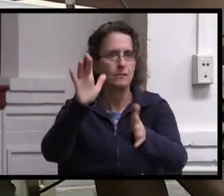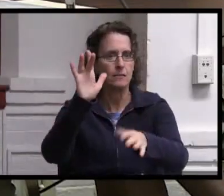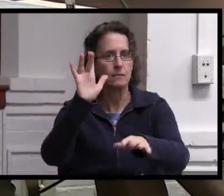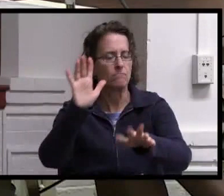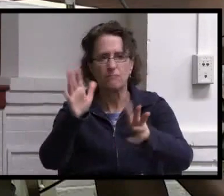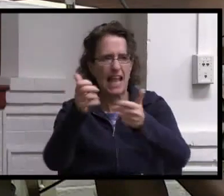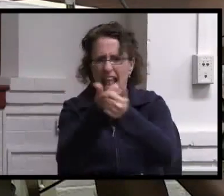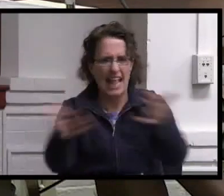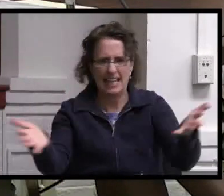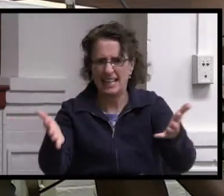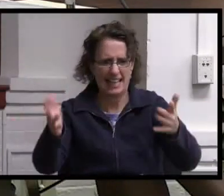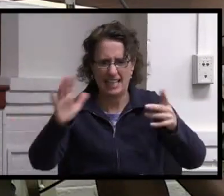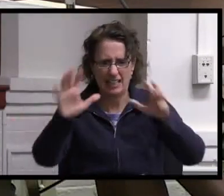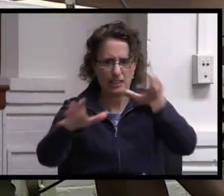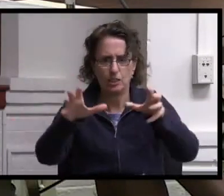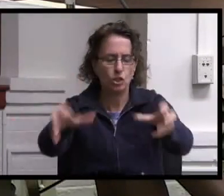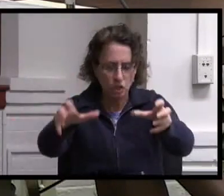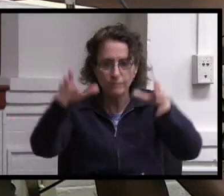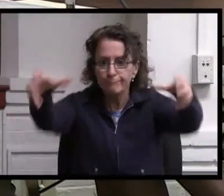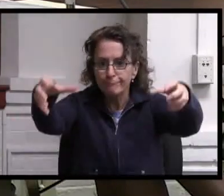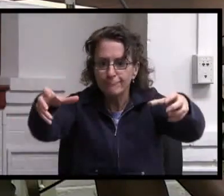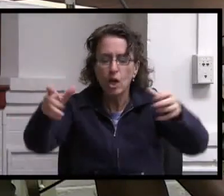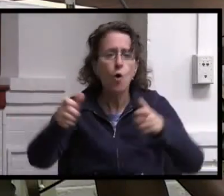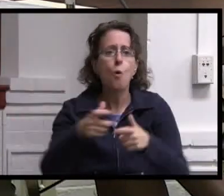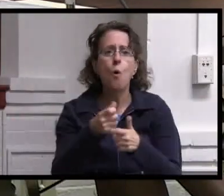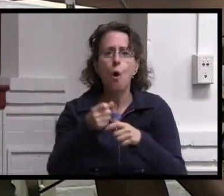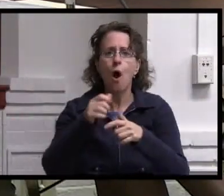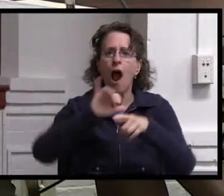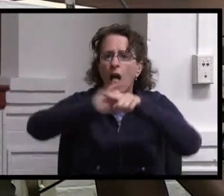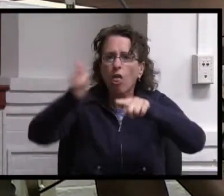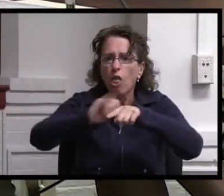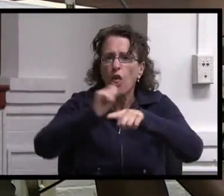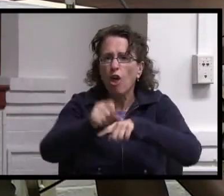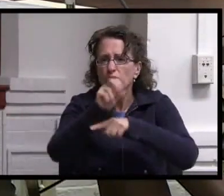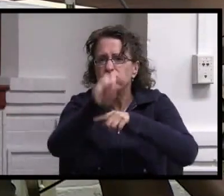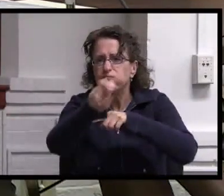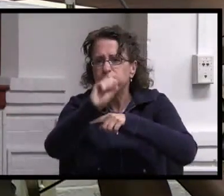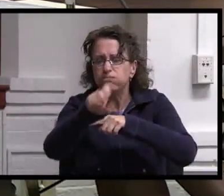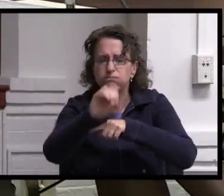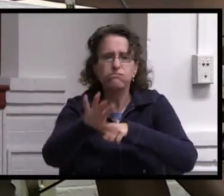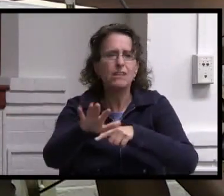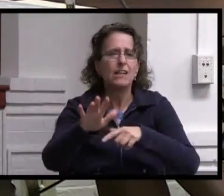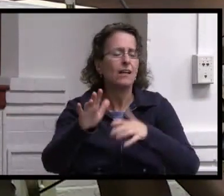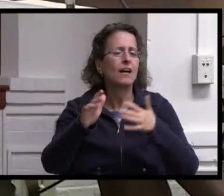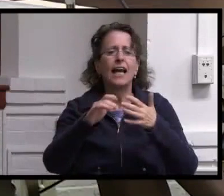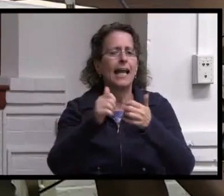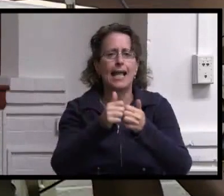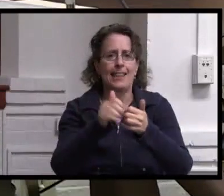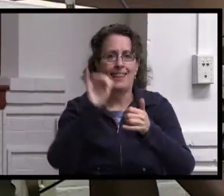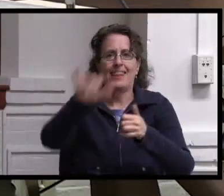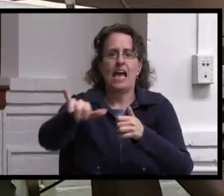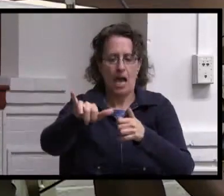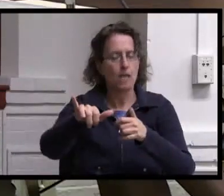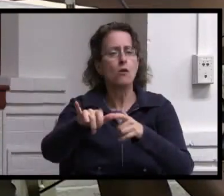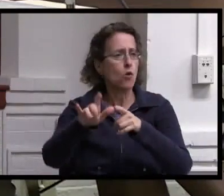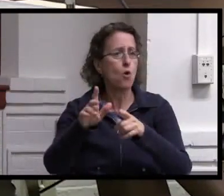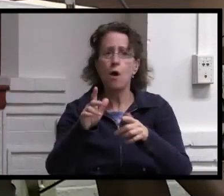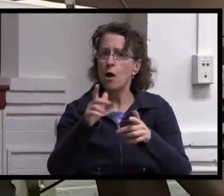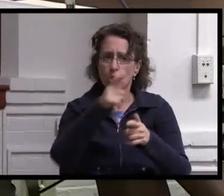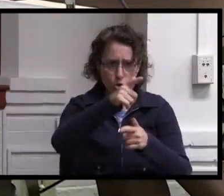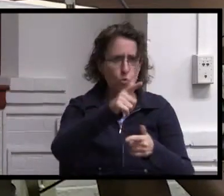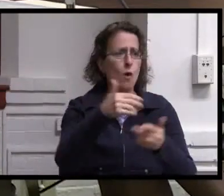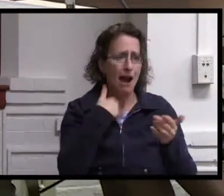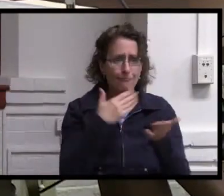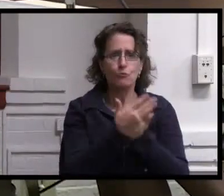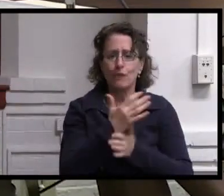tumultuous behavior, the profanity, screaming, things of that nature. By all means, please call the police,